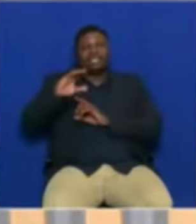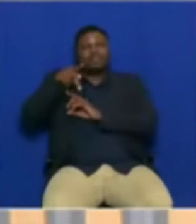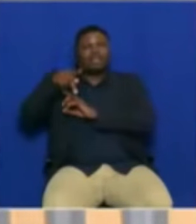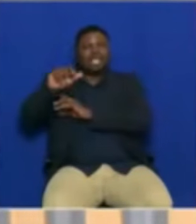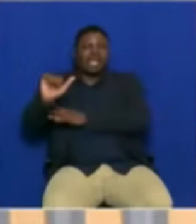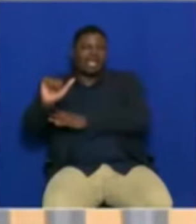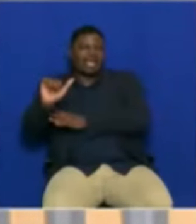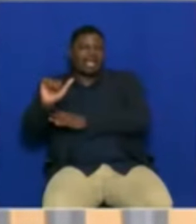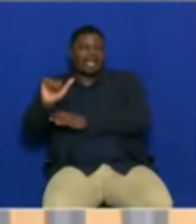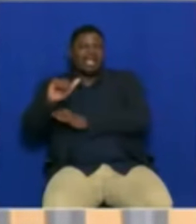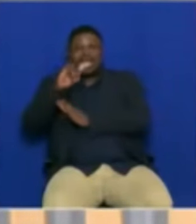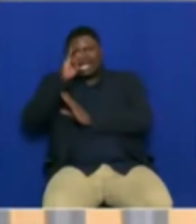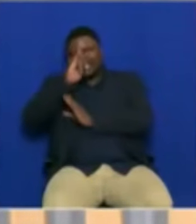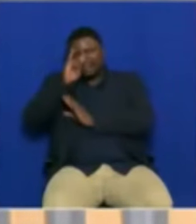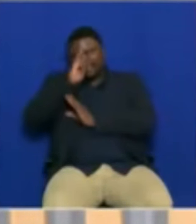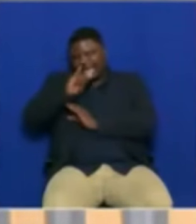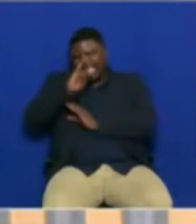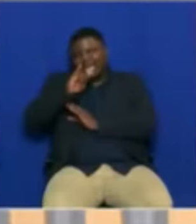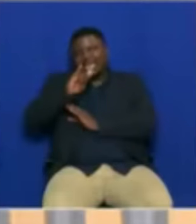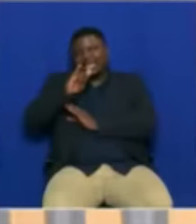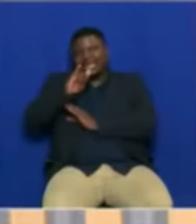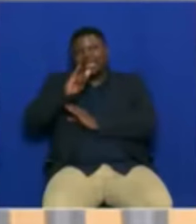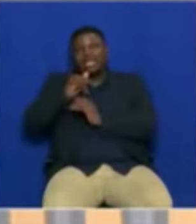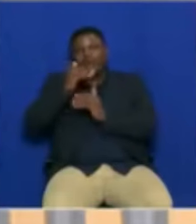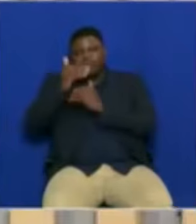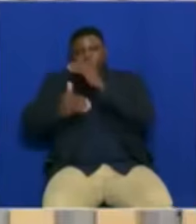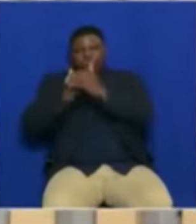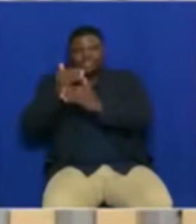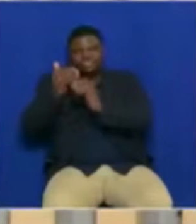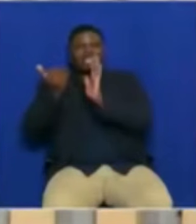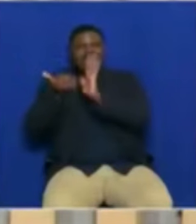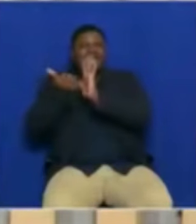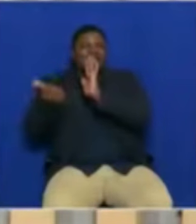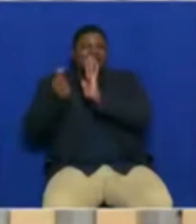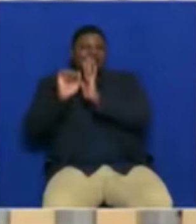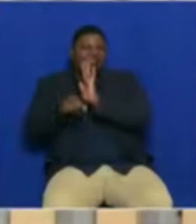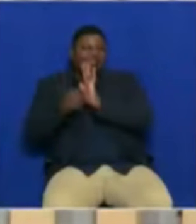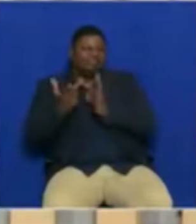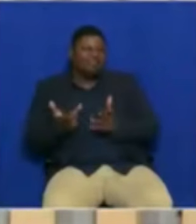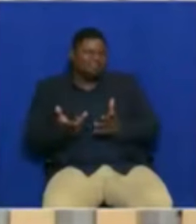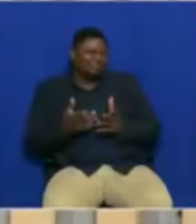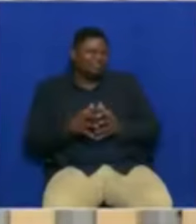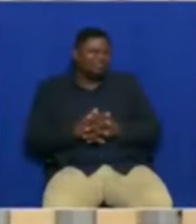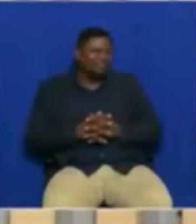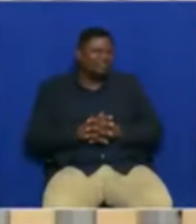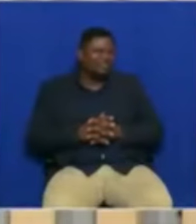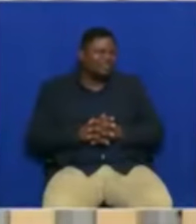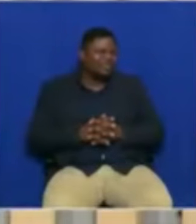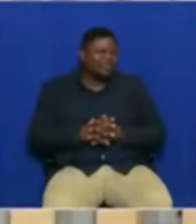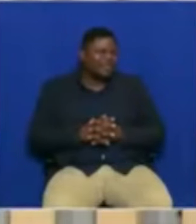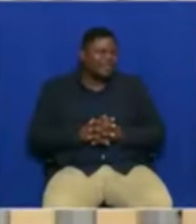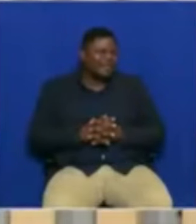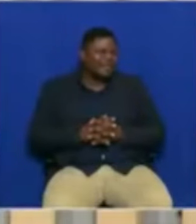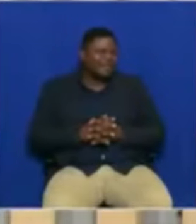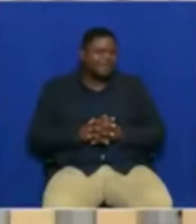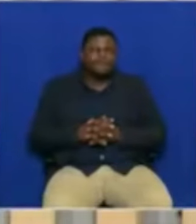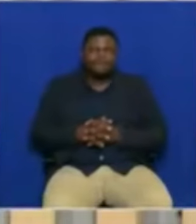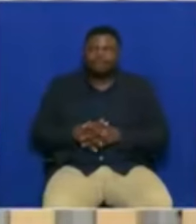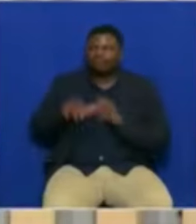rely also on the Criminal Procedure Act. Criminal Procedure Act, yes. This charge sheet,